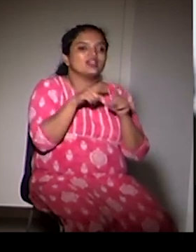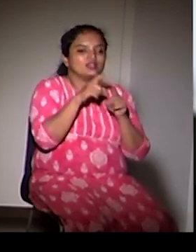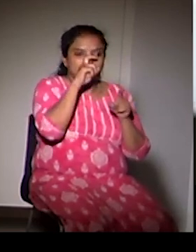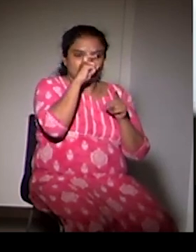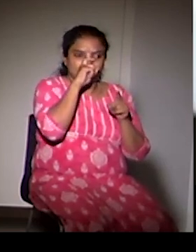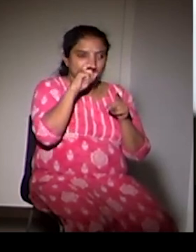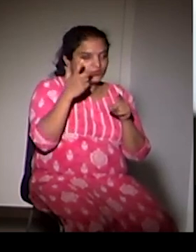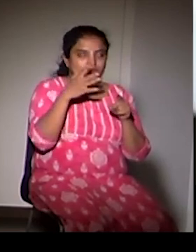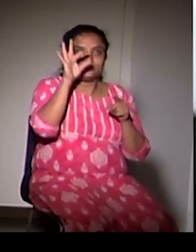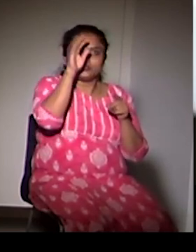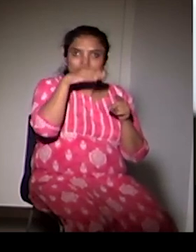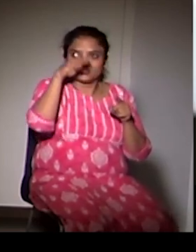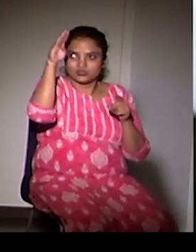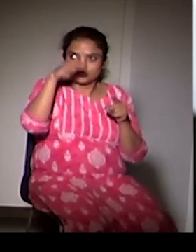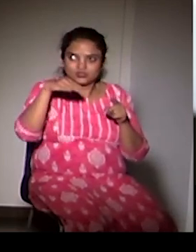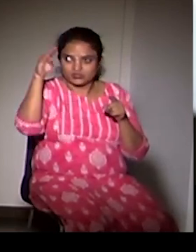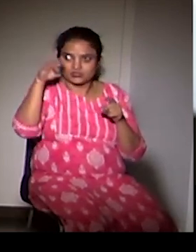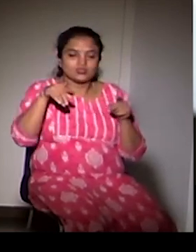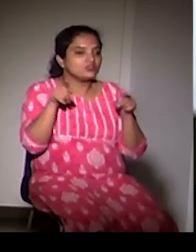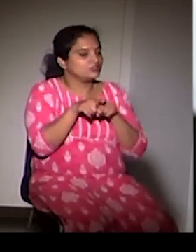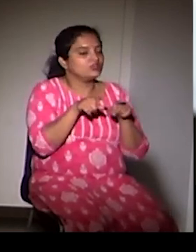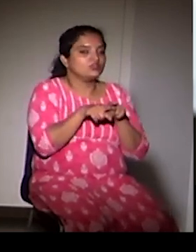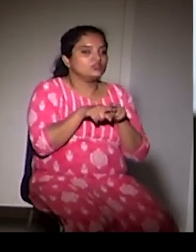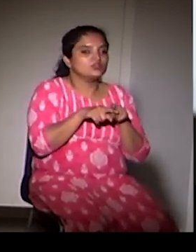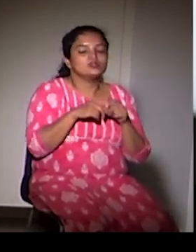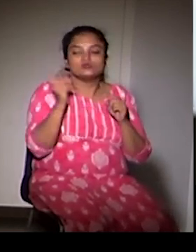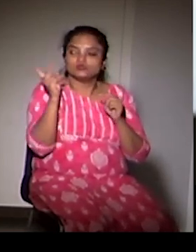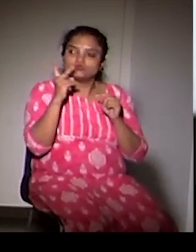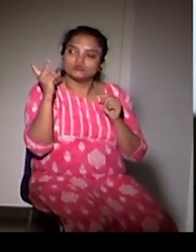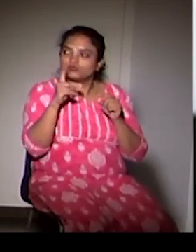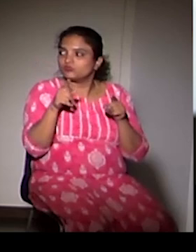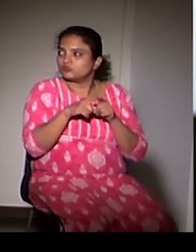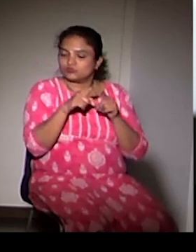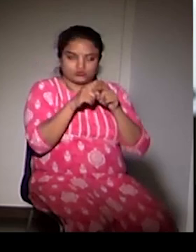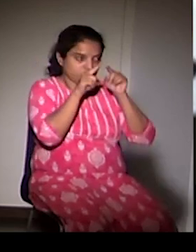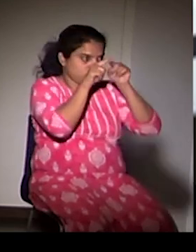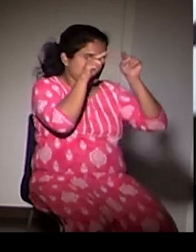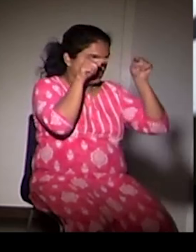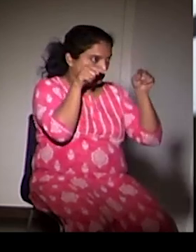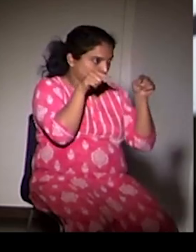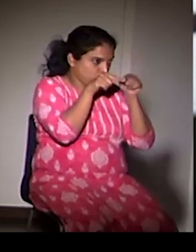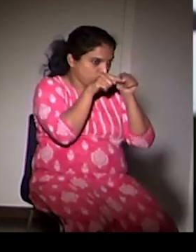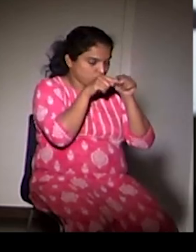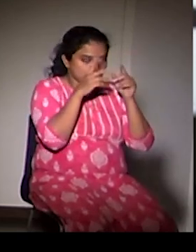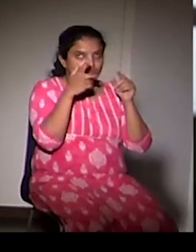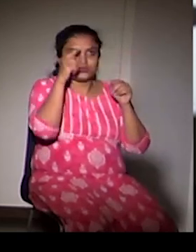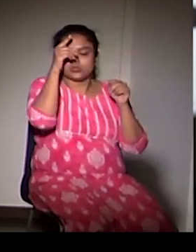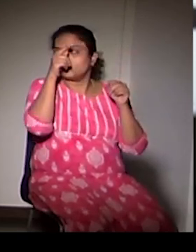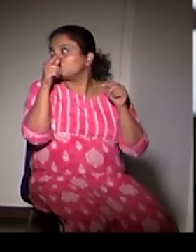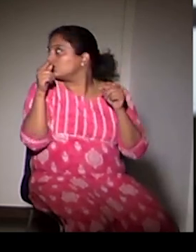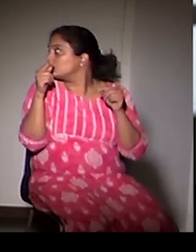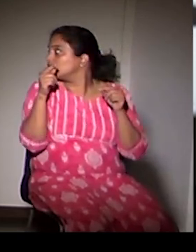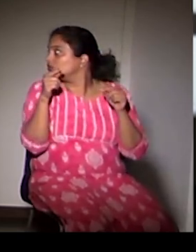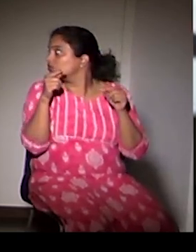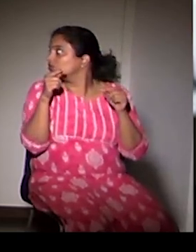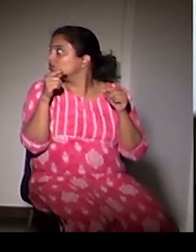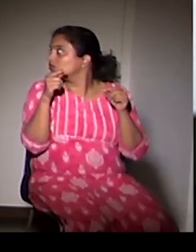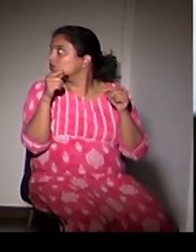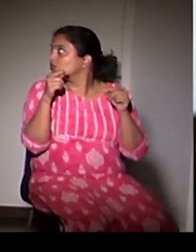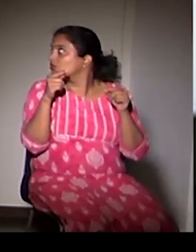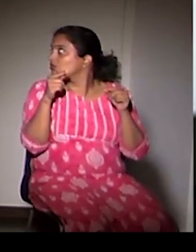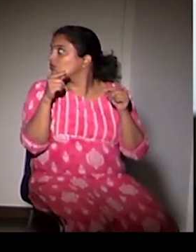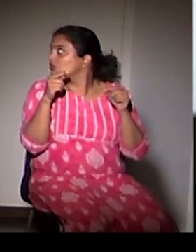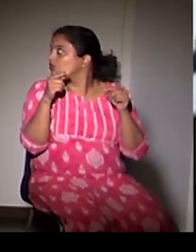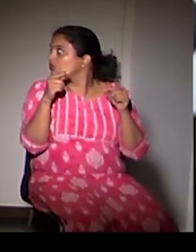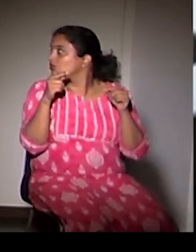background. Here we've got both square tiles lined with those little fillets of